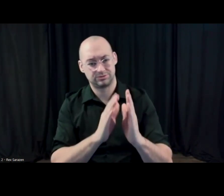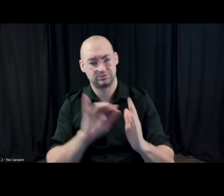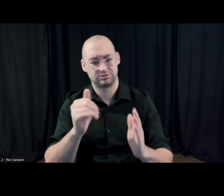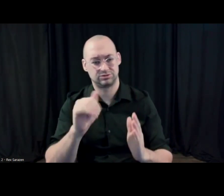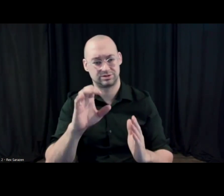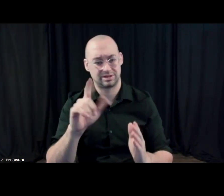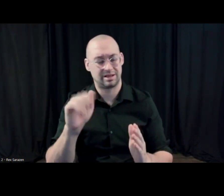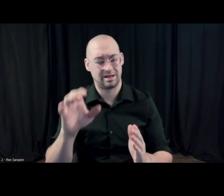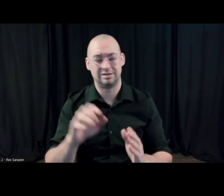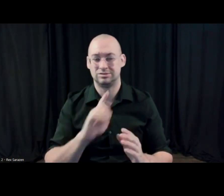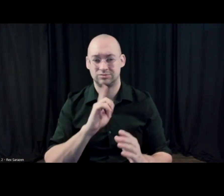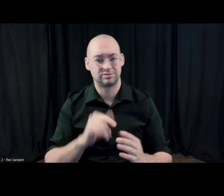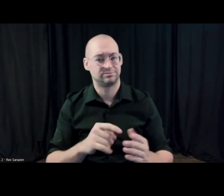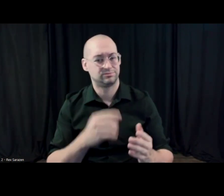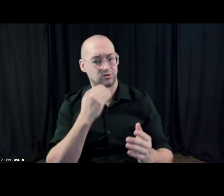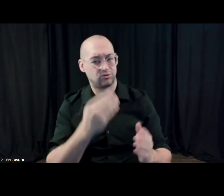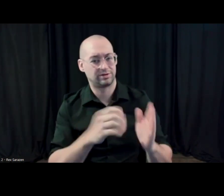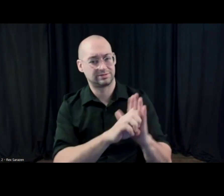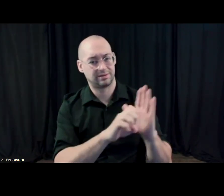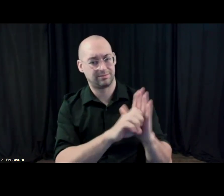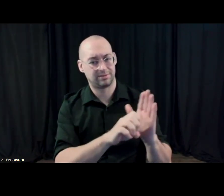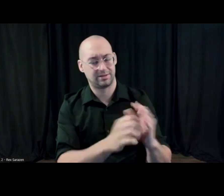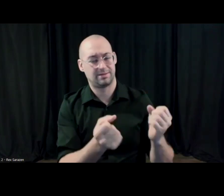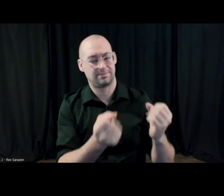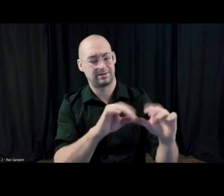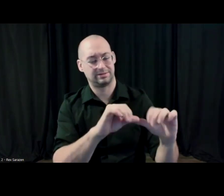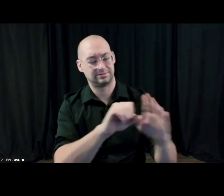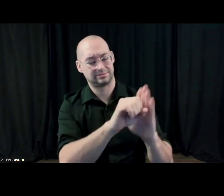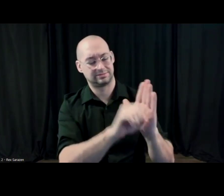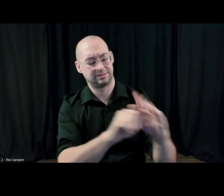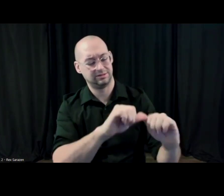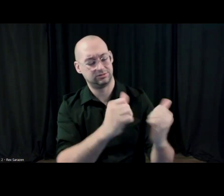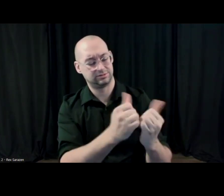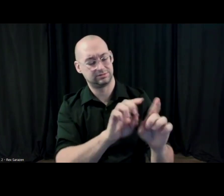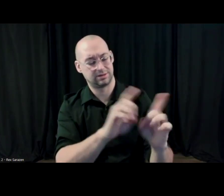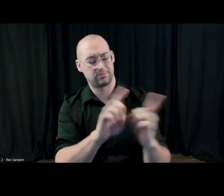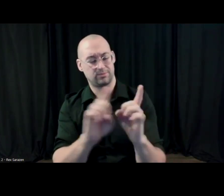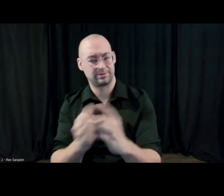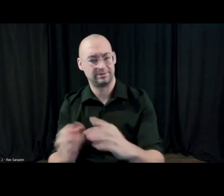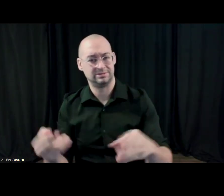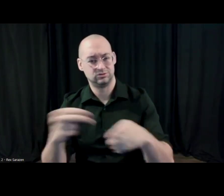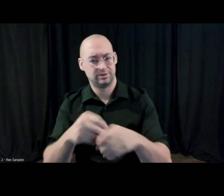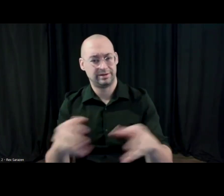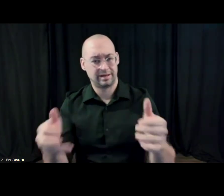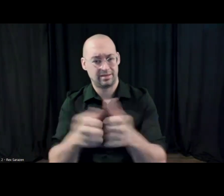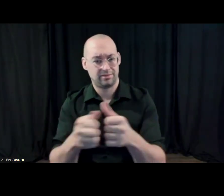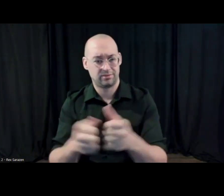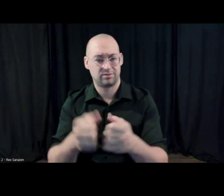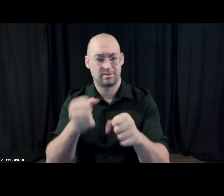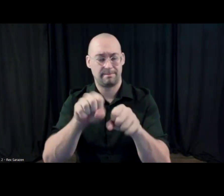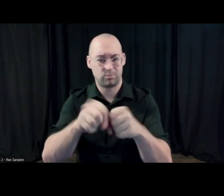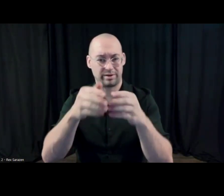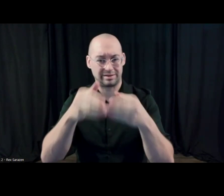outstanding example of multiple state agencies and departments joining together to break down silos, whether